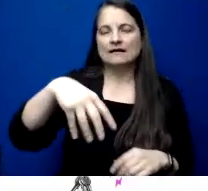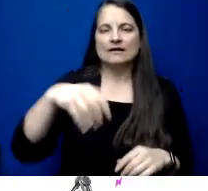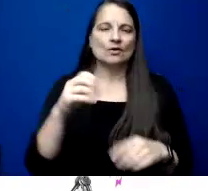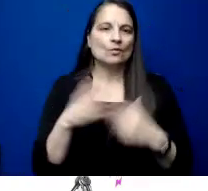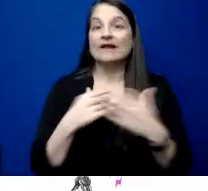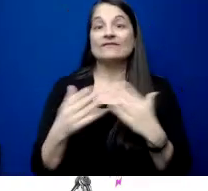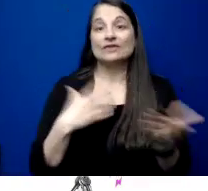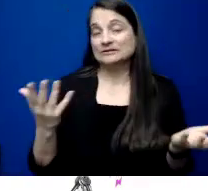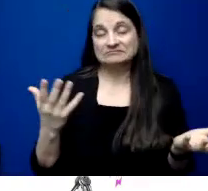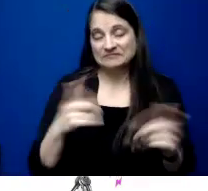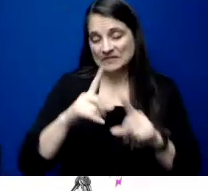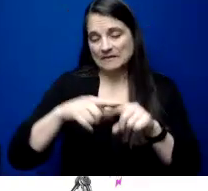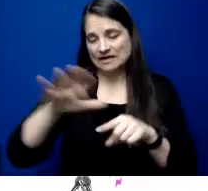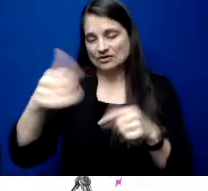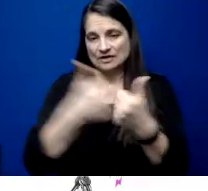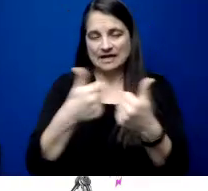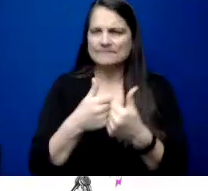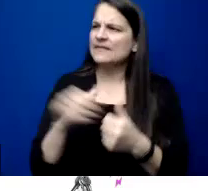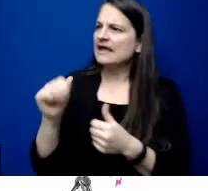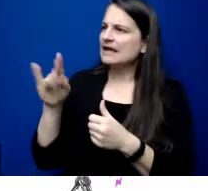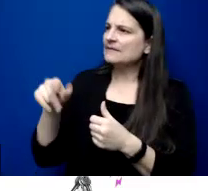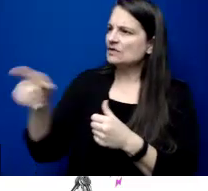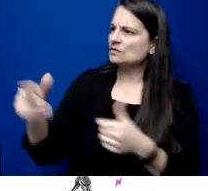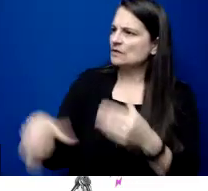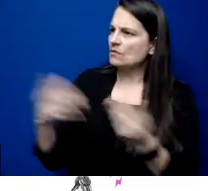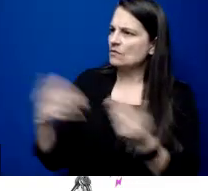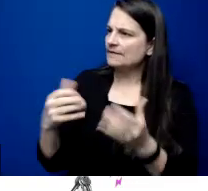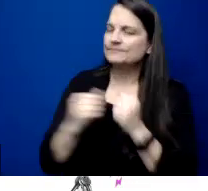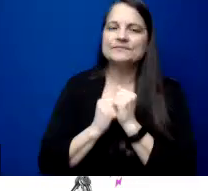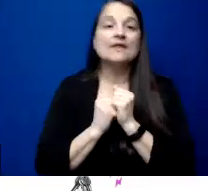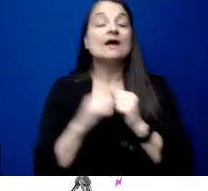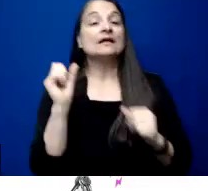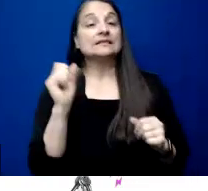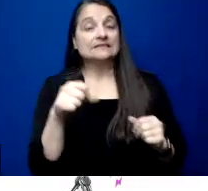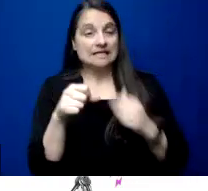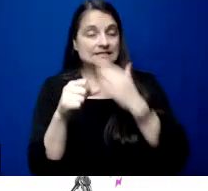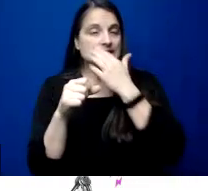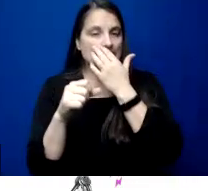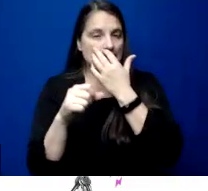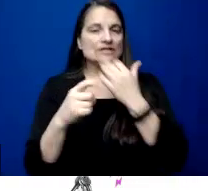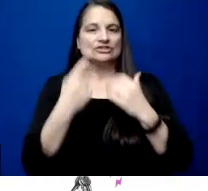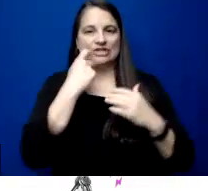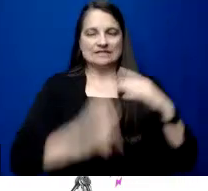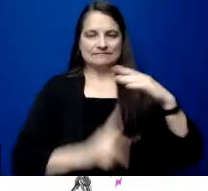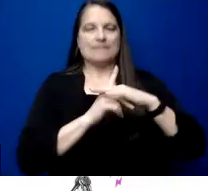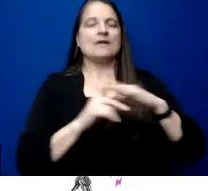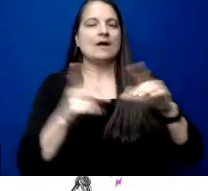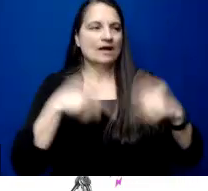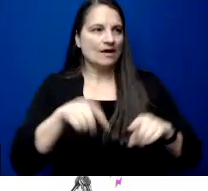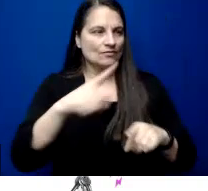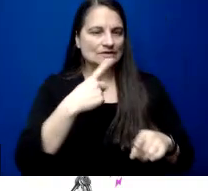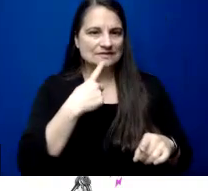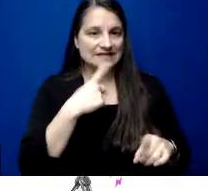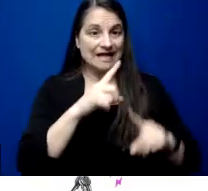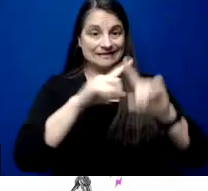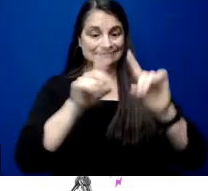different things depending on your game. Abby, what were you going to add? Yeah, actually, it just popped up when you were saying there's different